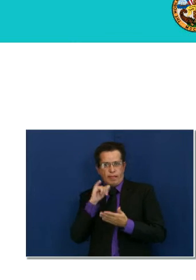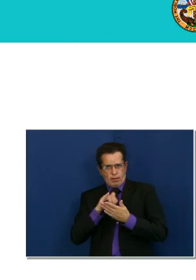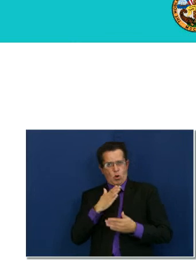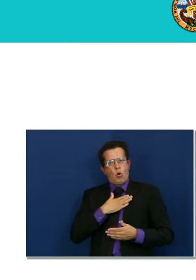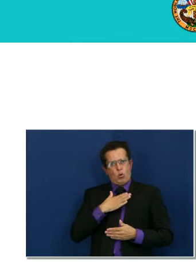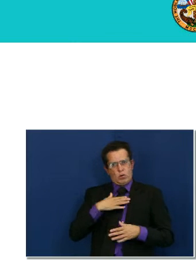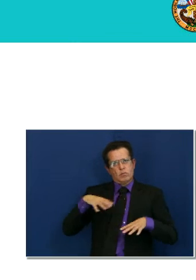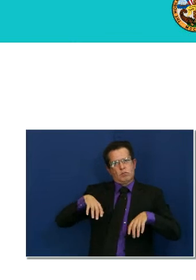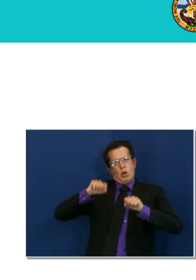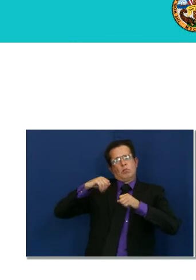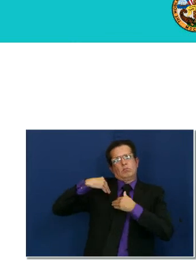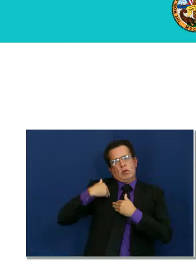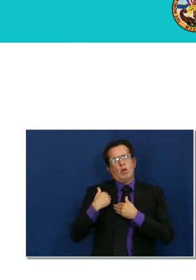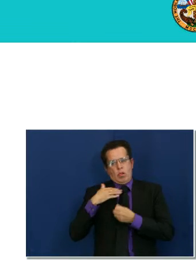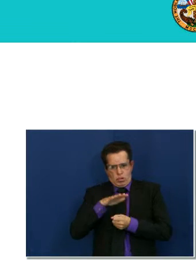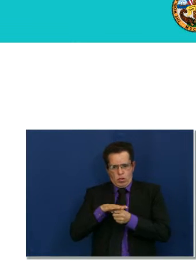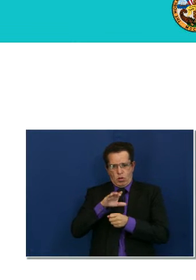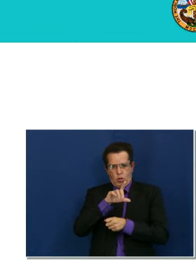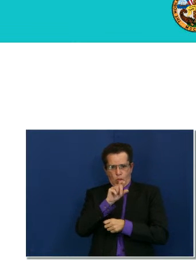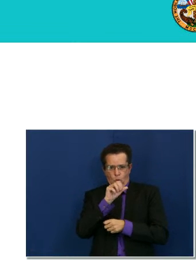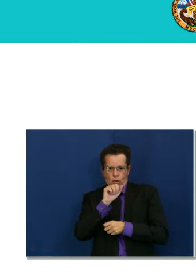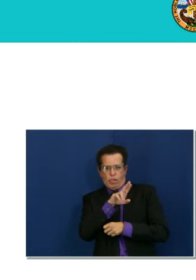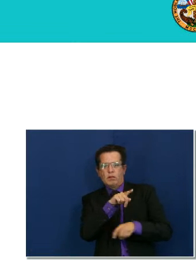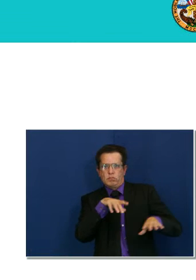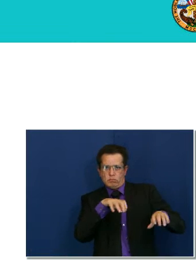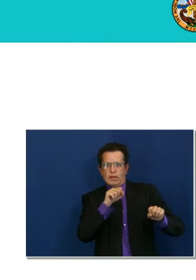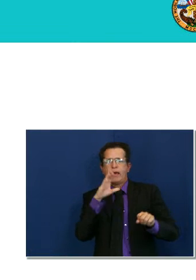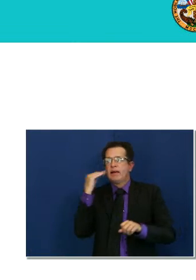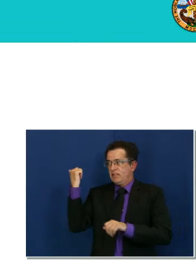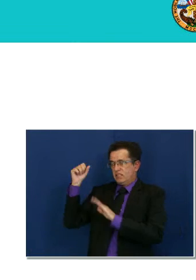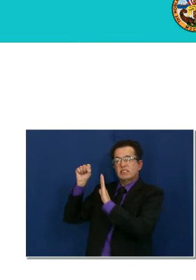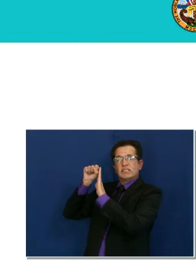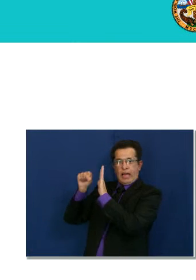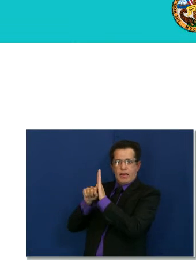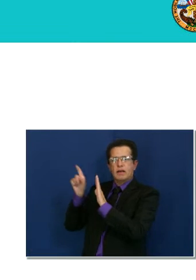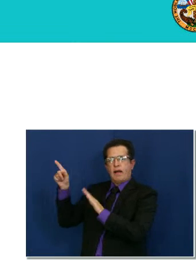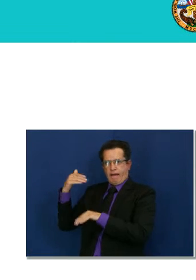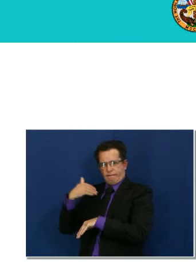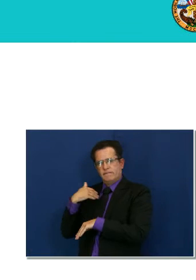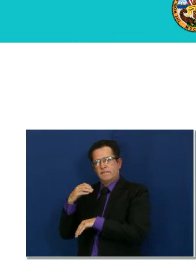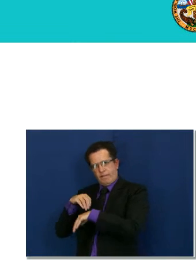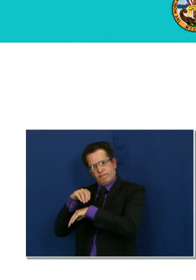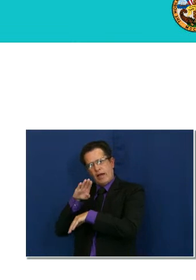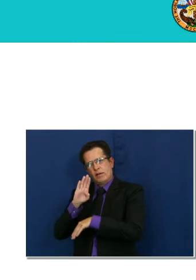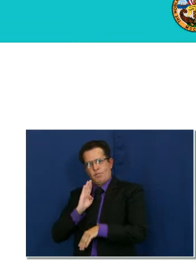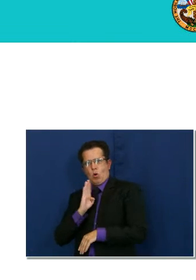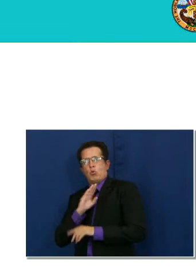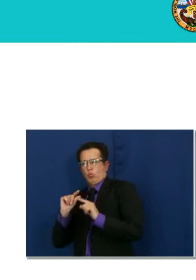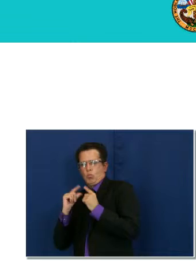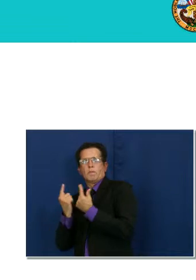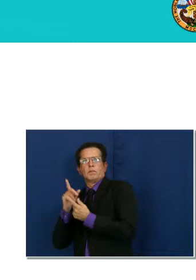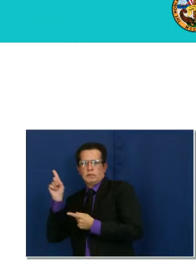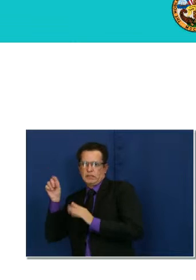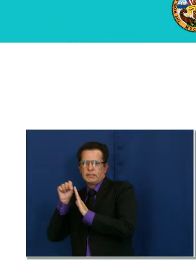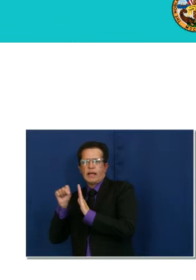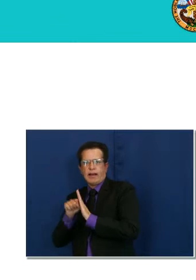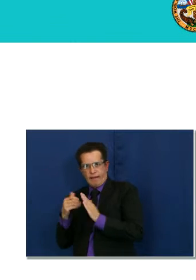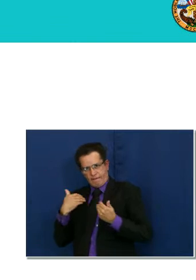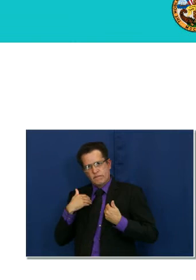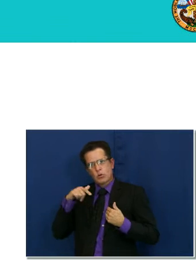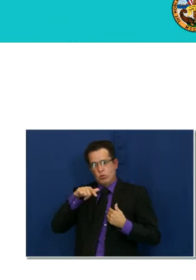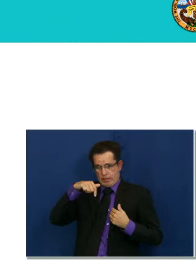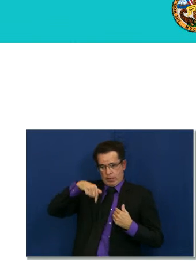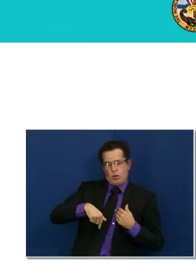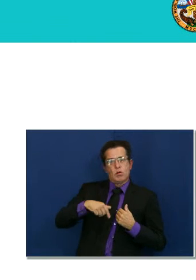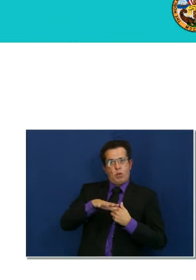local advisory group. The state also has an advisory group. And also locally, we will receive